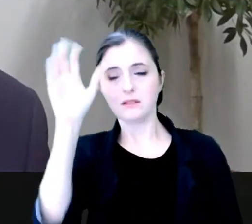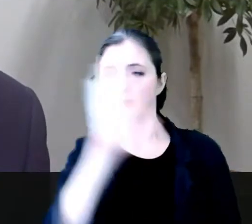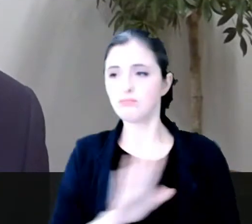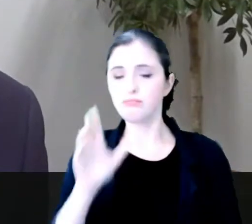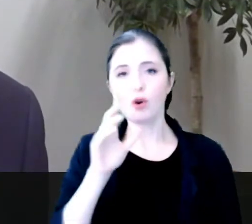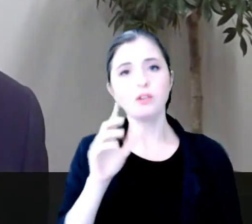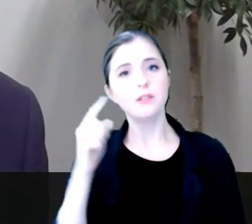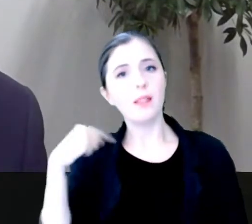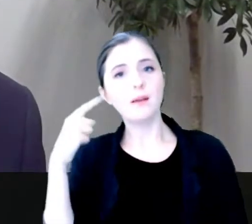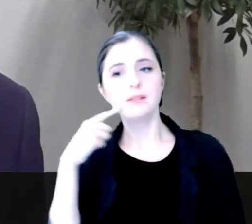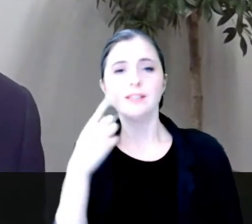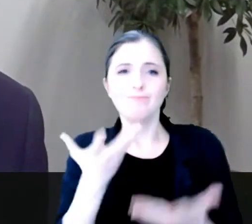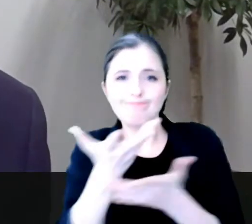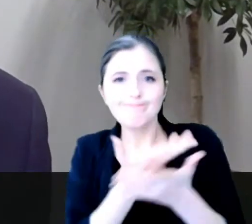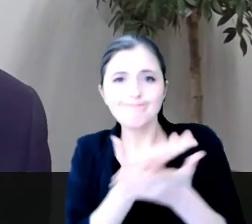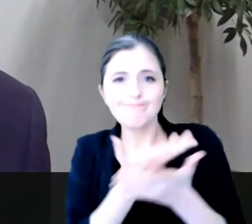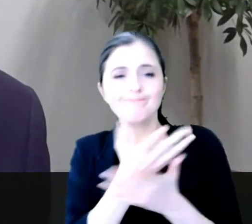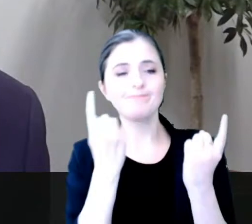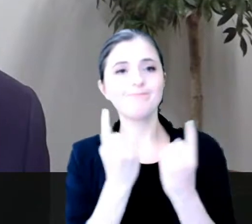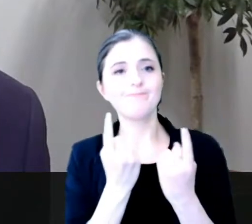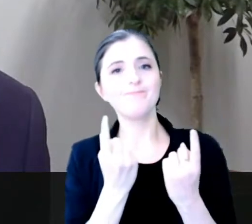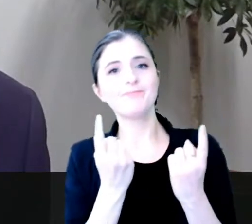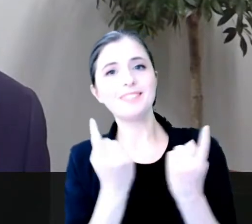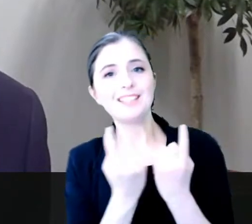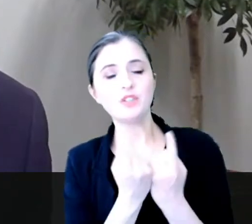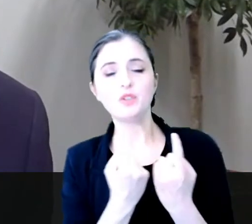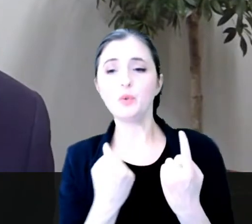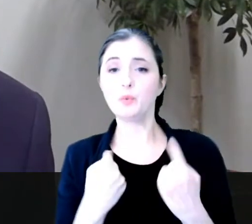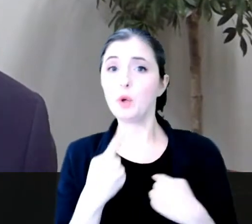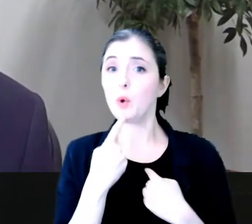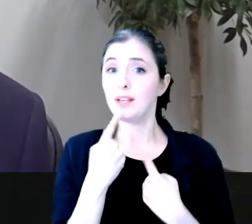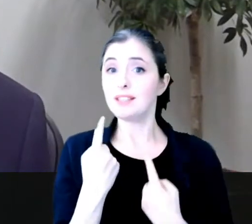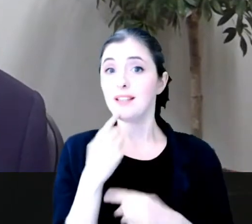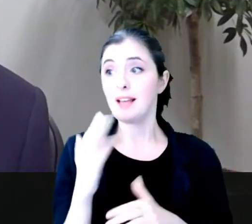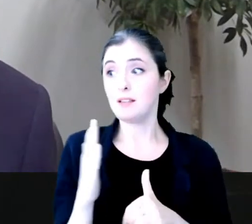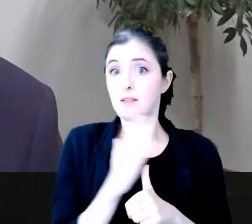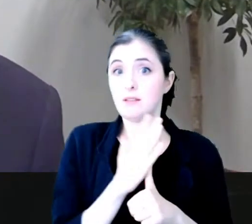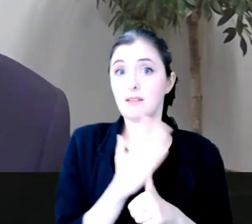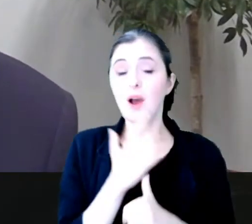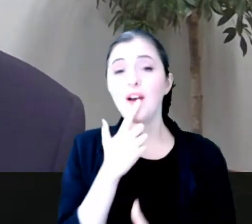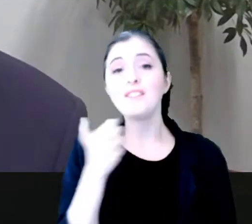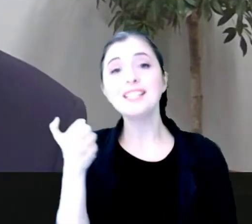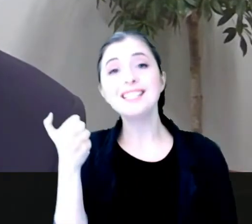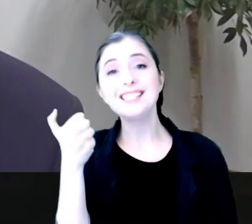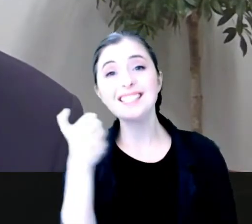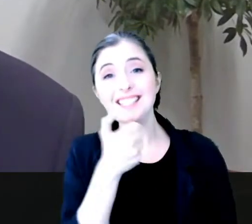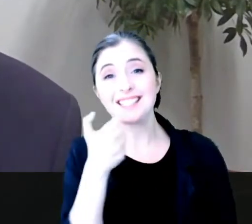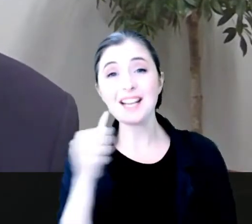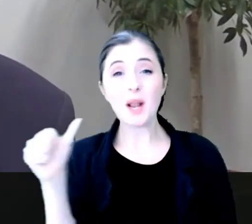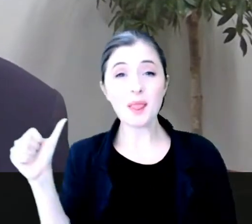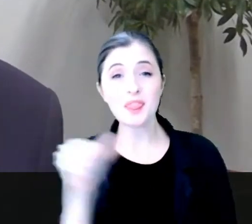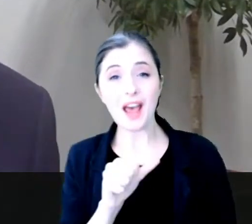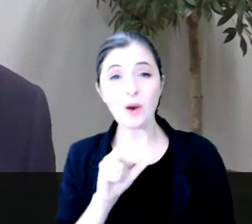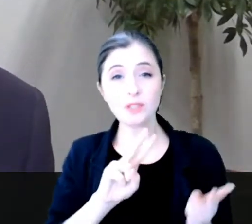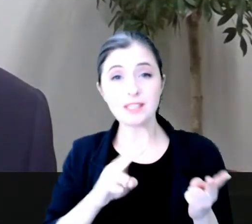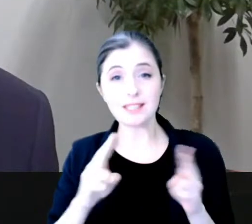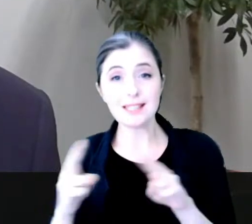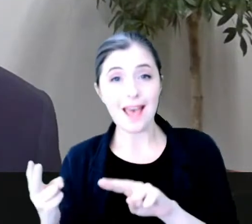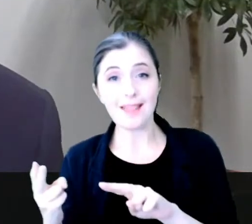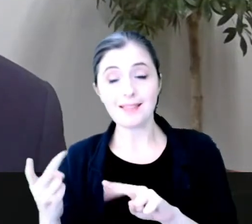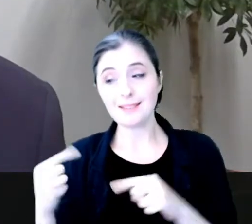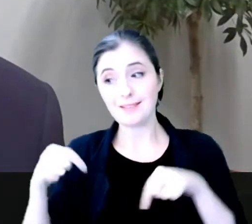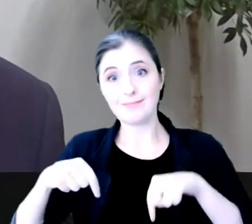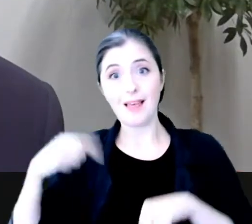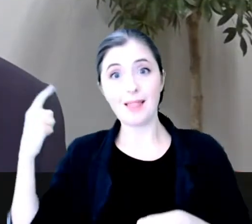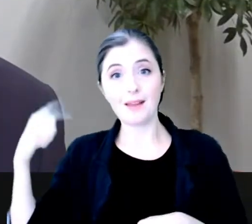when I said in my opening, Barbara, that there had been more than 16,000 deaths in our city, that's a figure from today. Over the course of